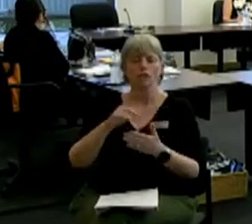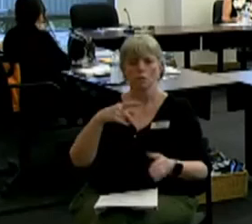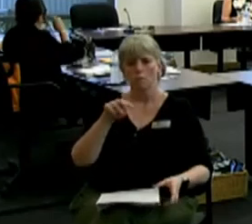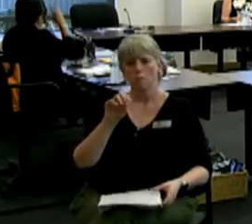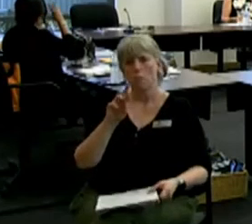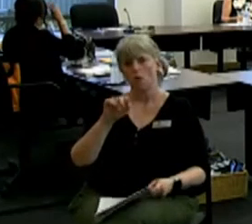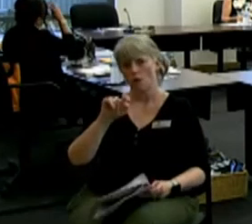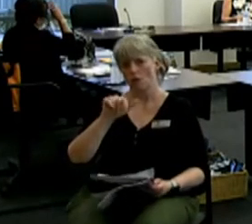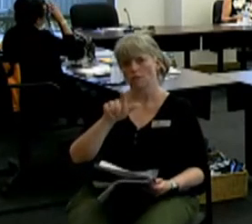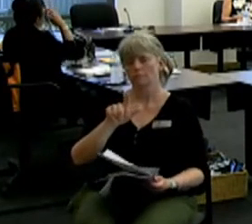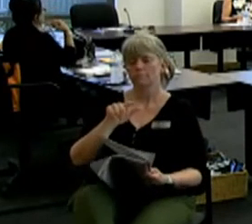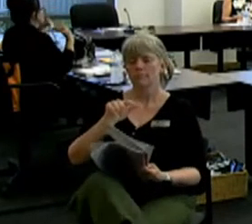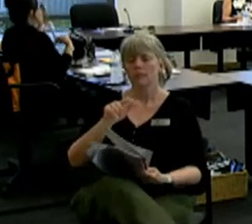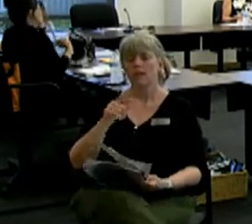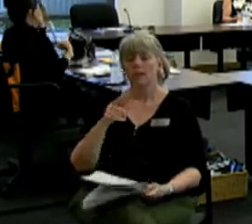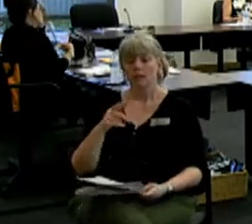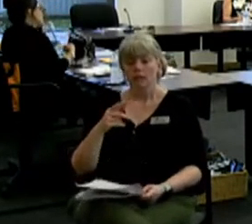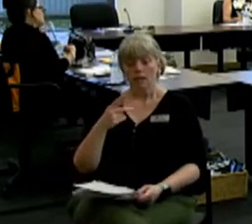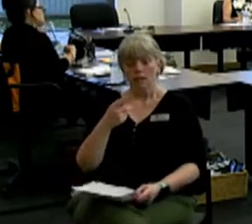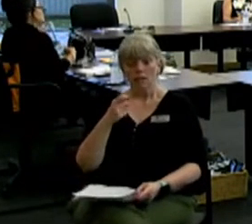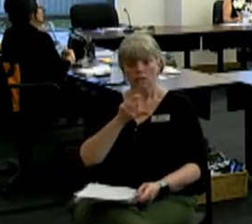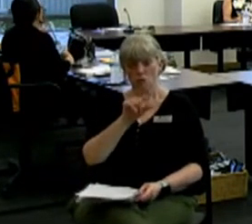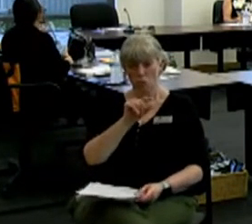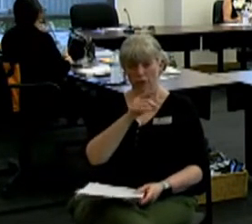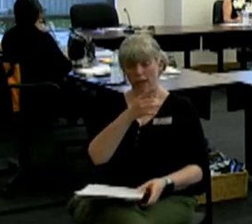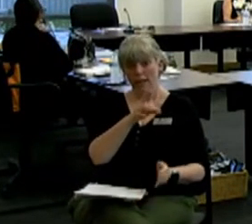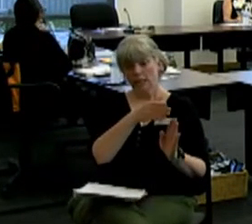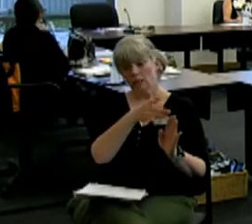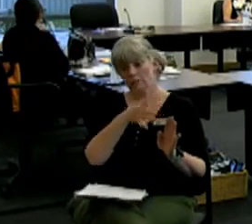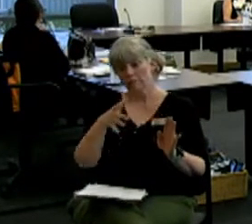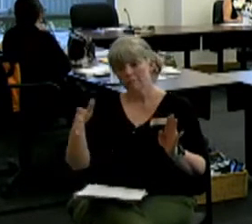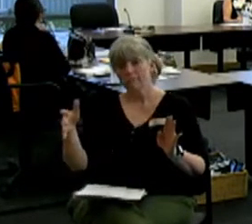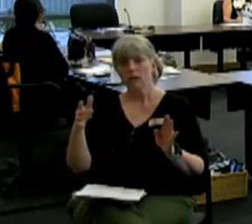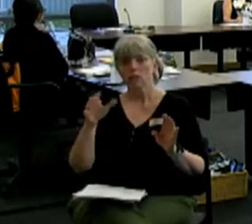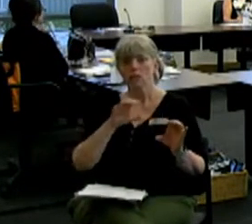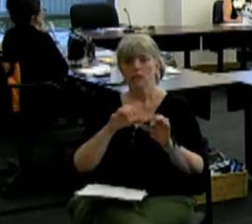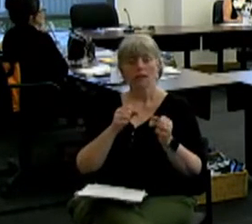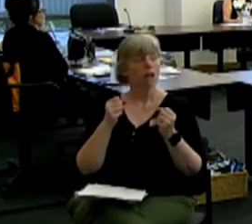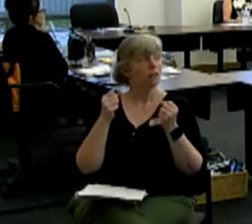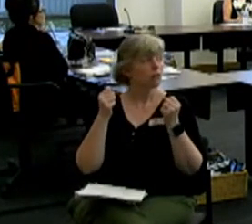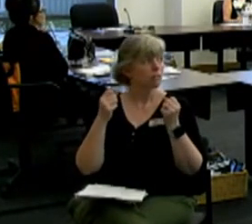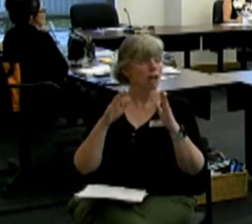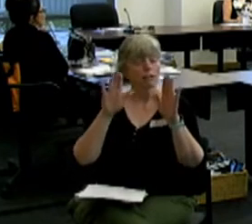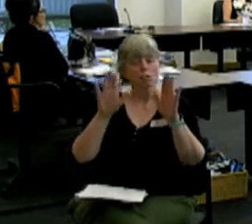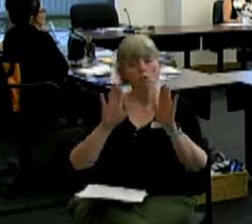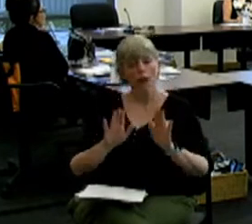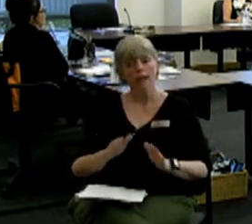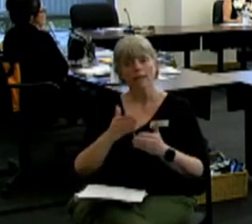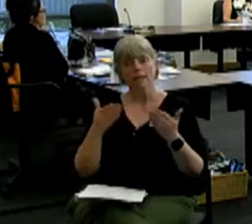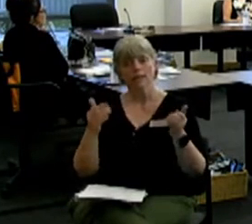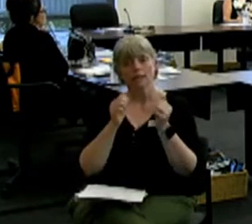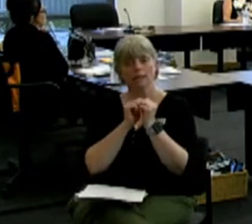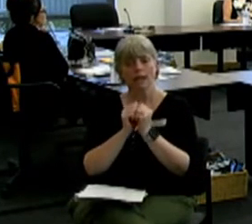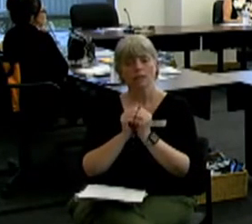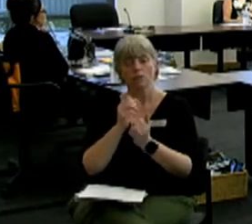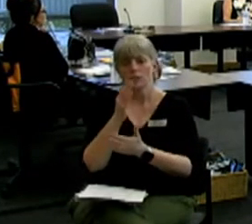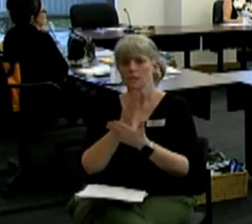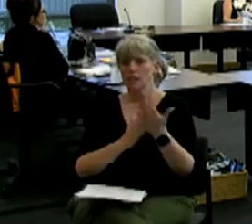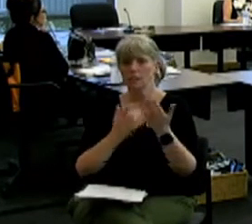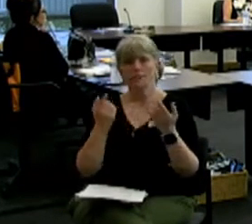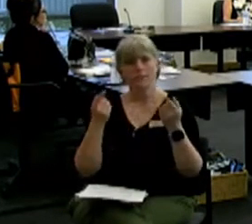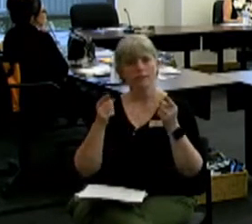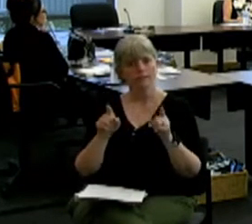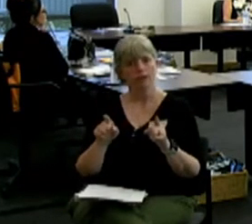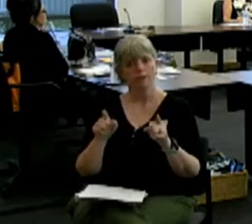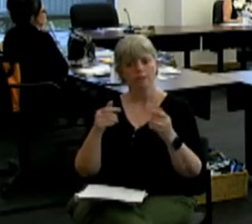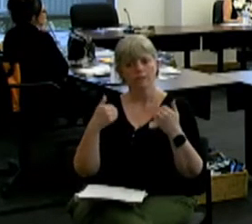Again, just a few from 2018 on. It was hard to pick because we've done a lot of really great things together, but these are just some of the events